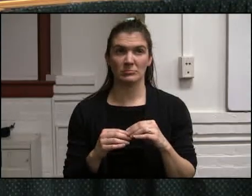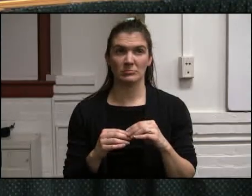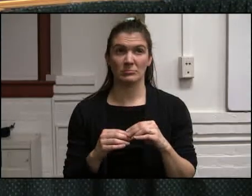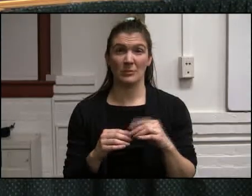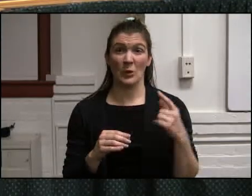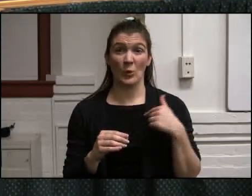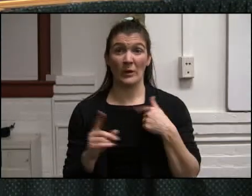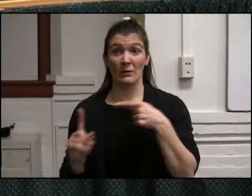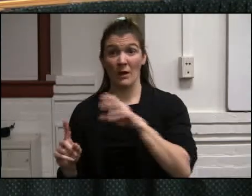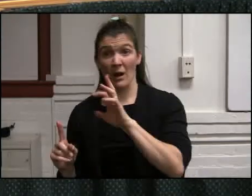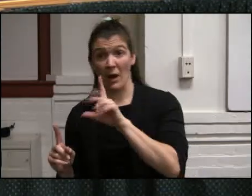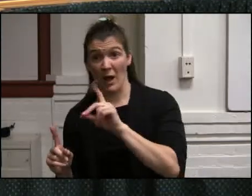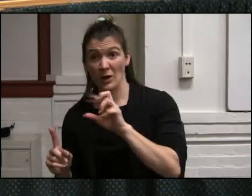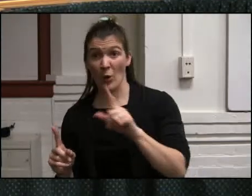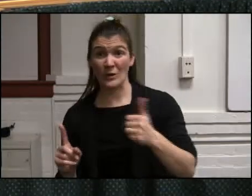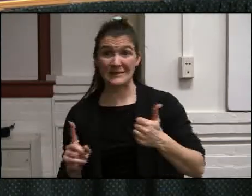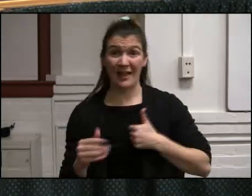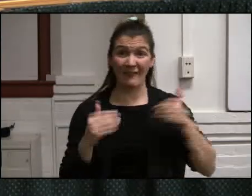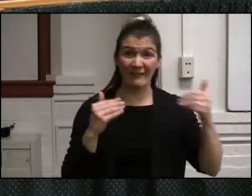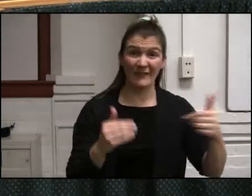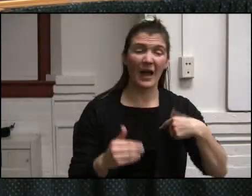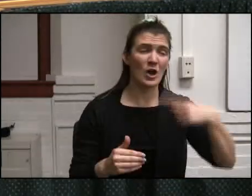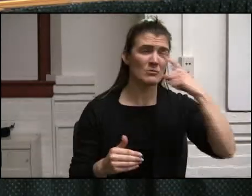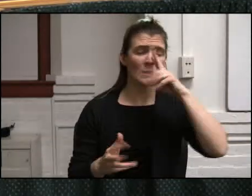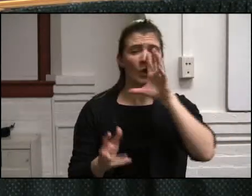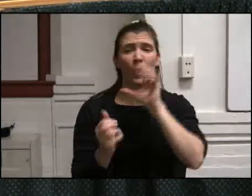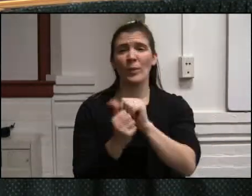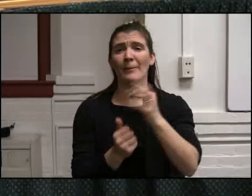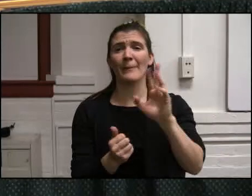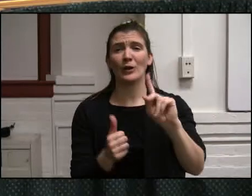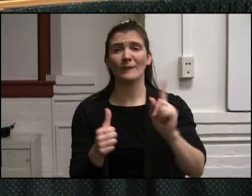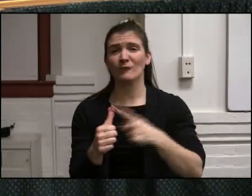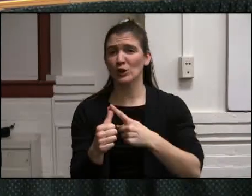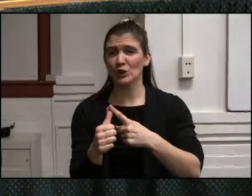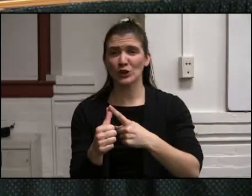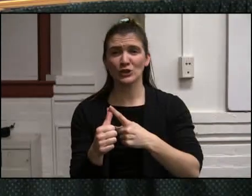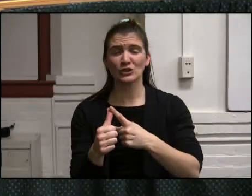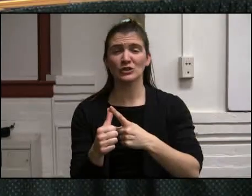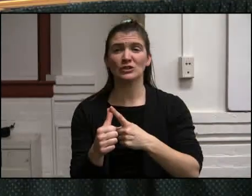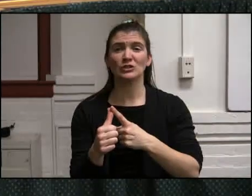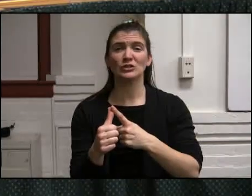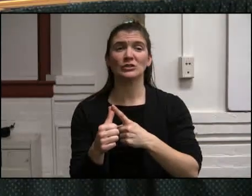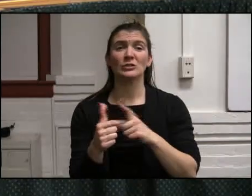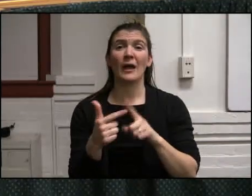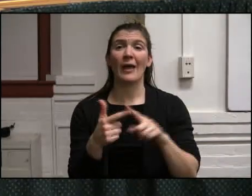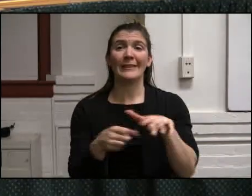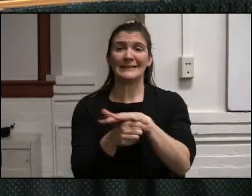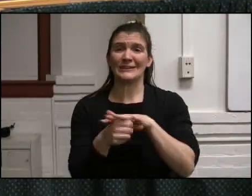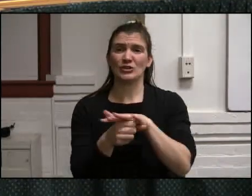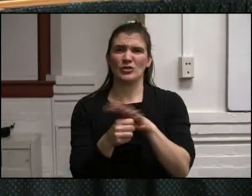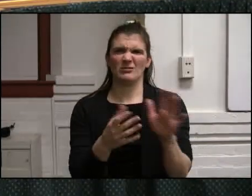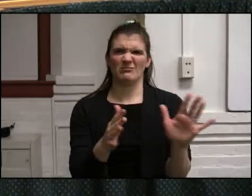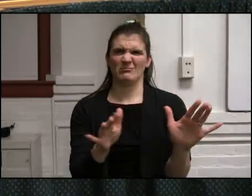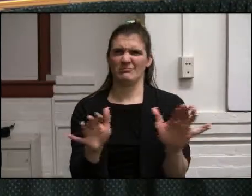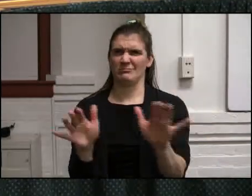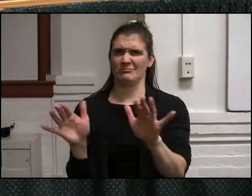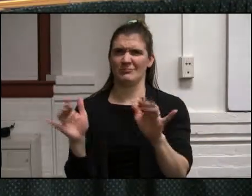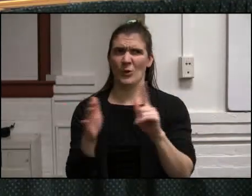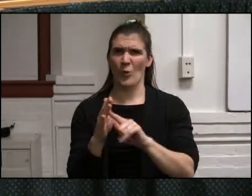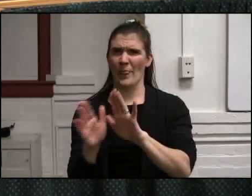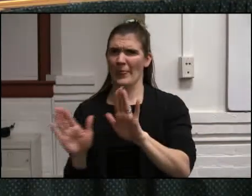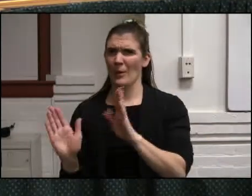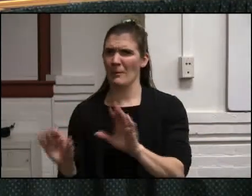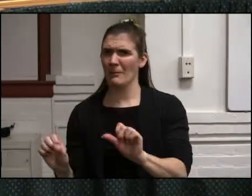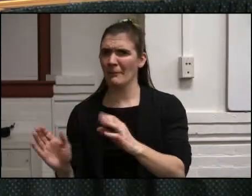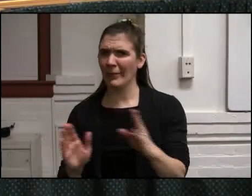pursue that or not. And I think what I'd like to do is talk to Patrick and maybe the people of the district and find out a little bit more about what the